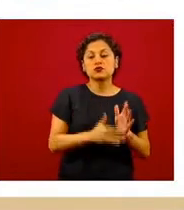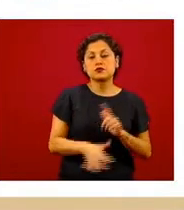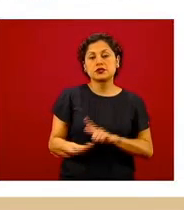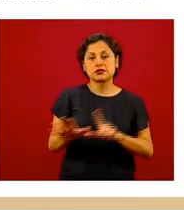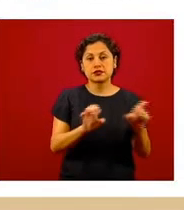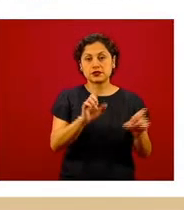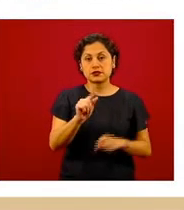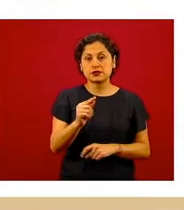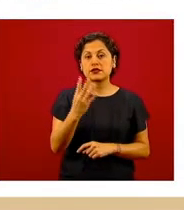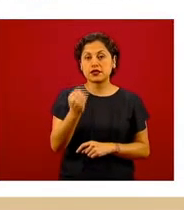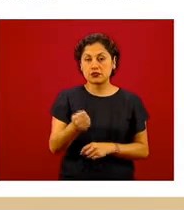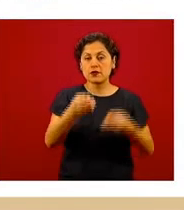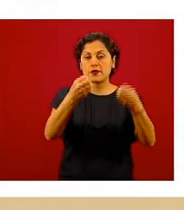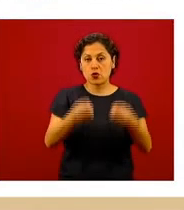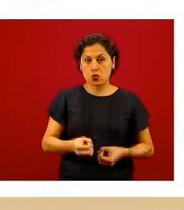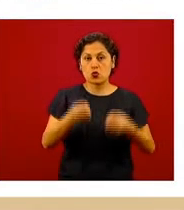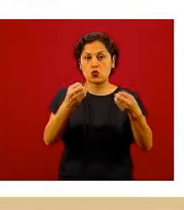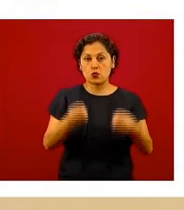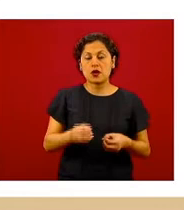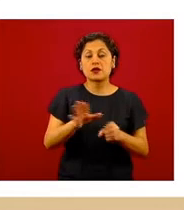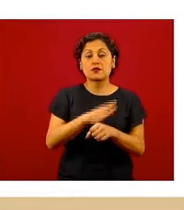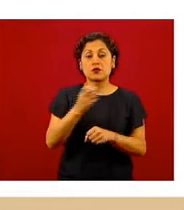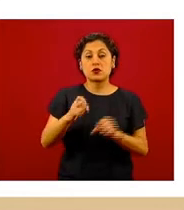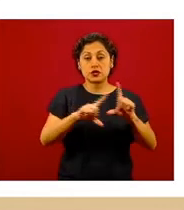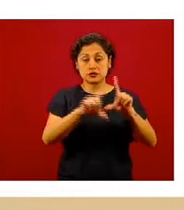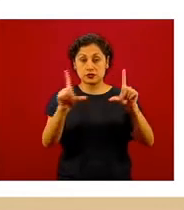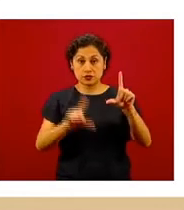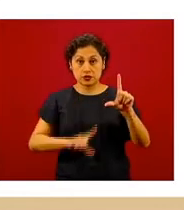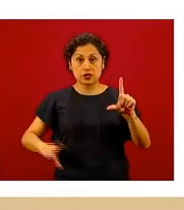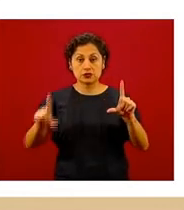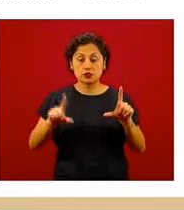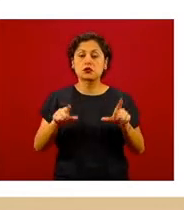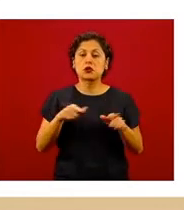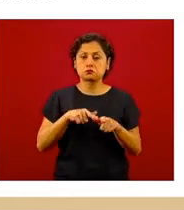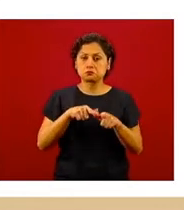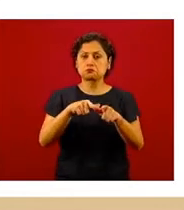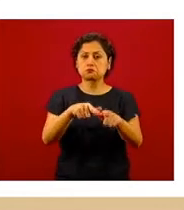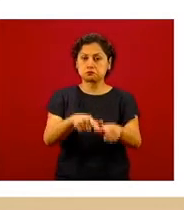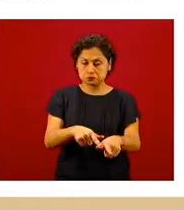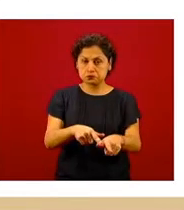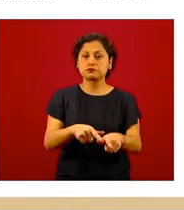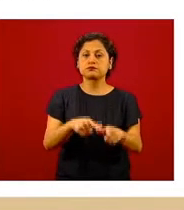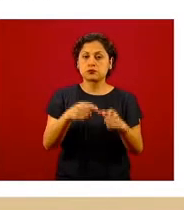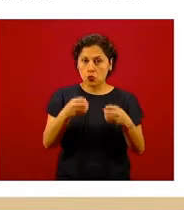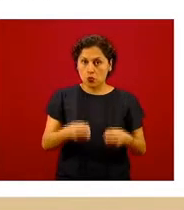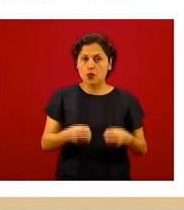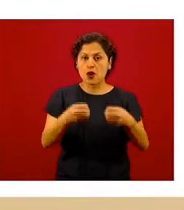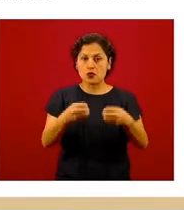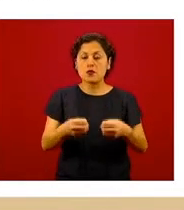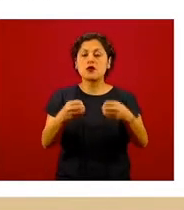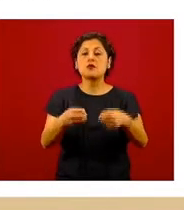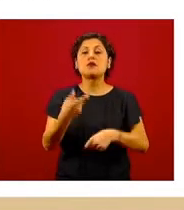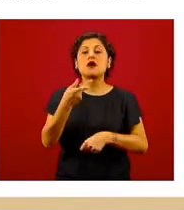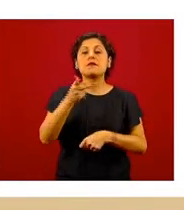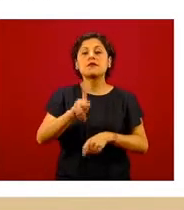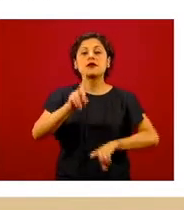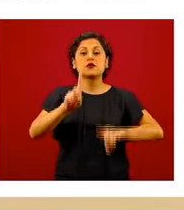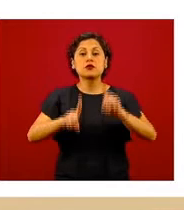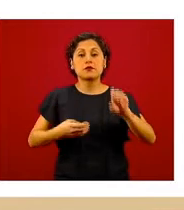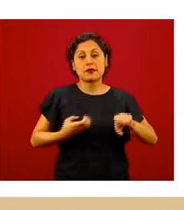14,072 are occupied. So we're at a 38% occupancy